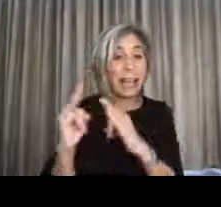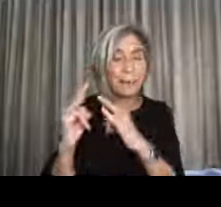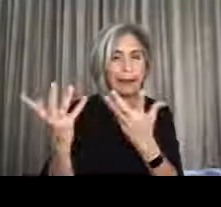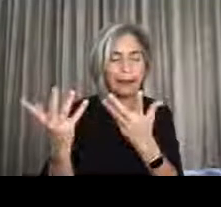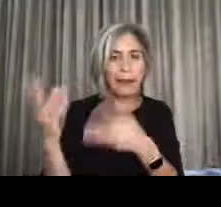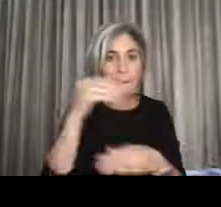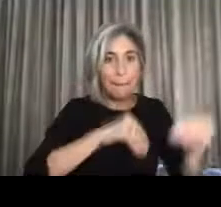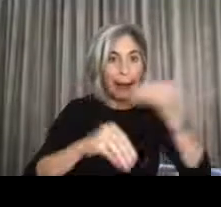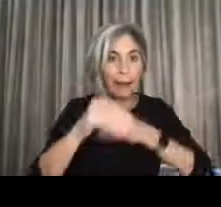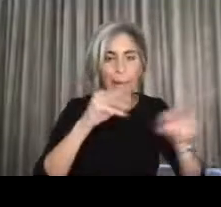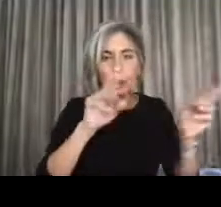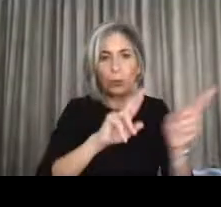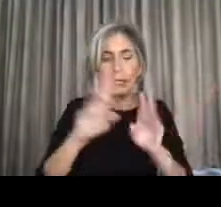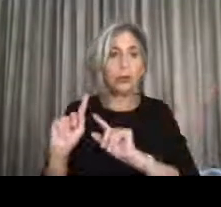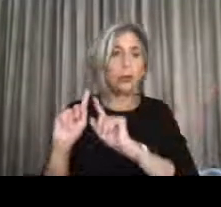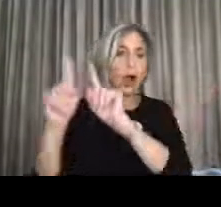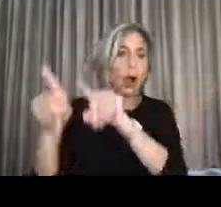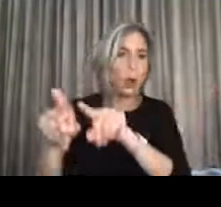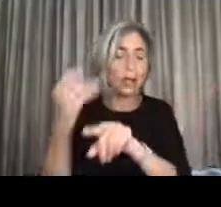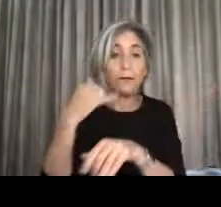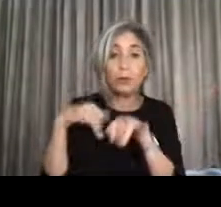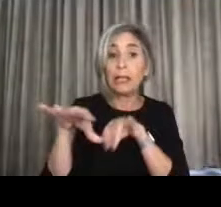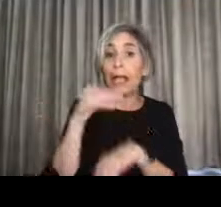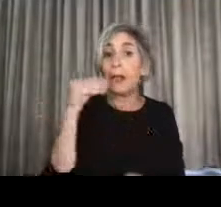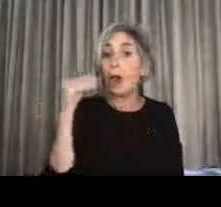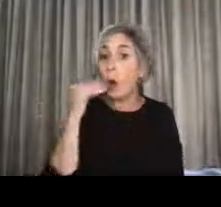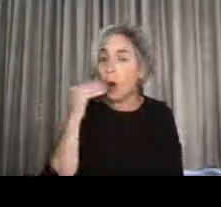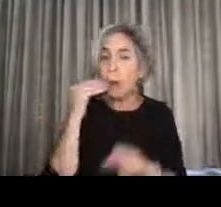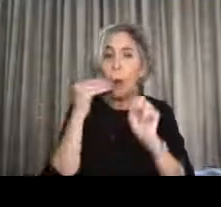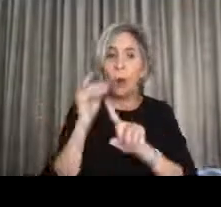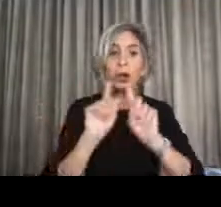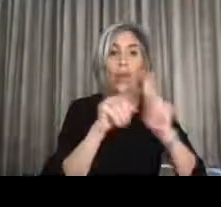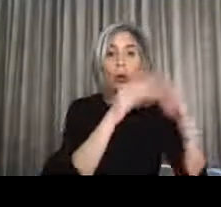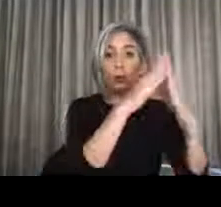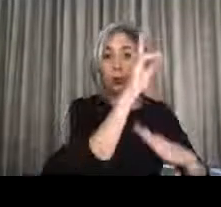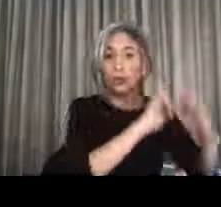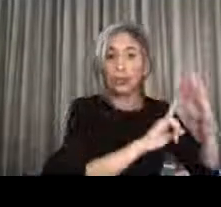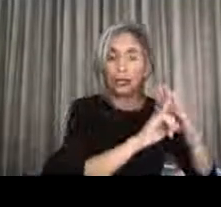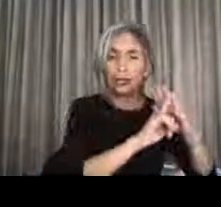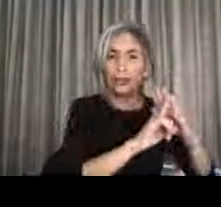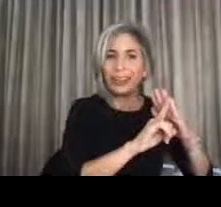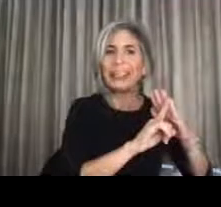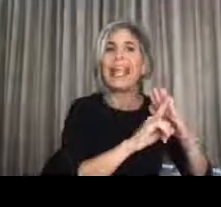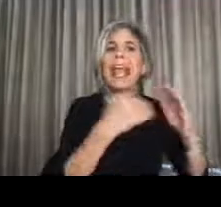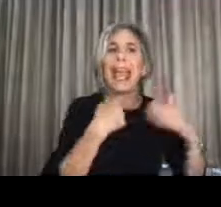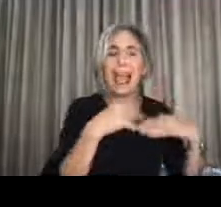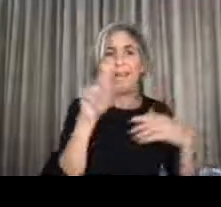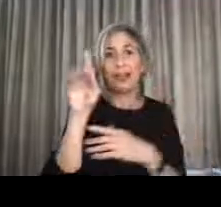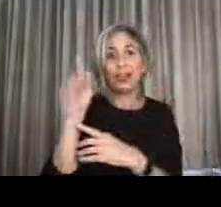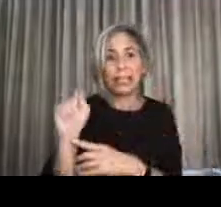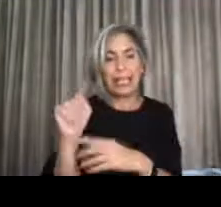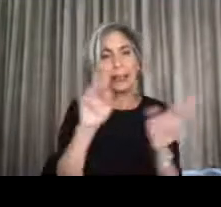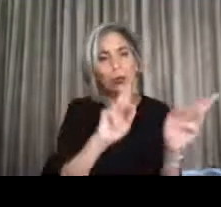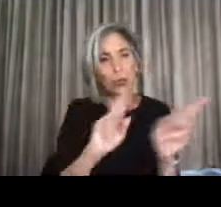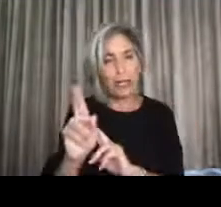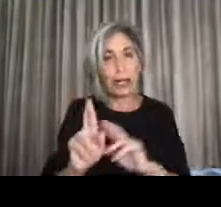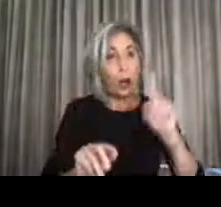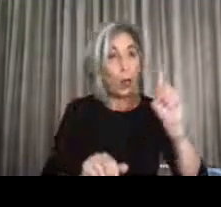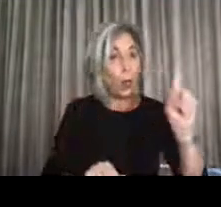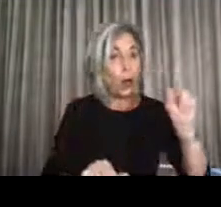stay at home or you have to go to a shelter, having your kit portable can be really helpful. Gallon of water per person,